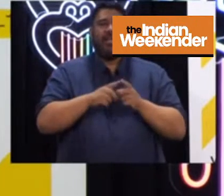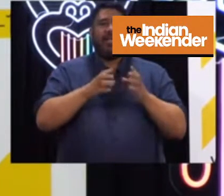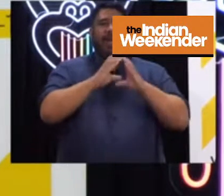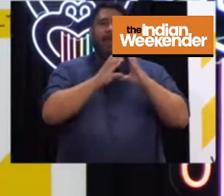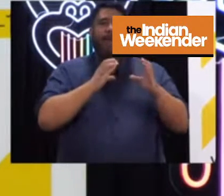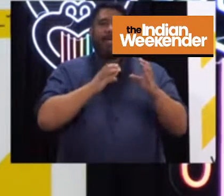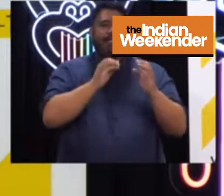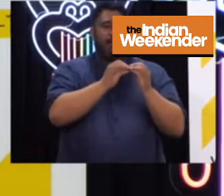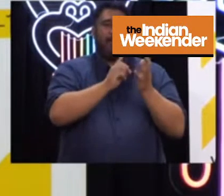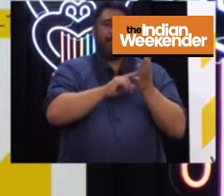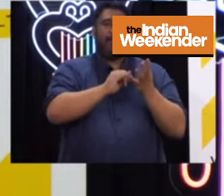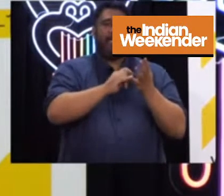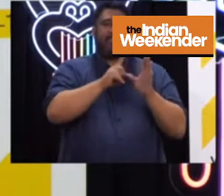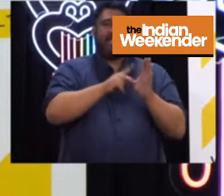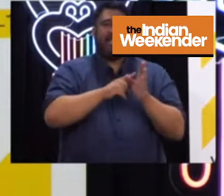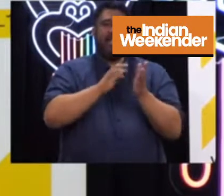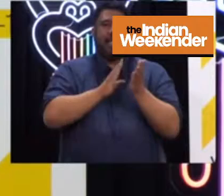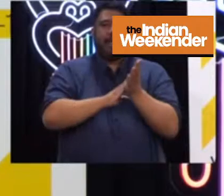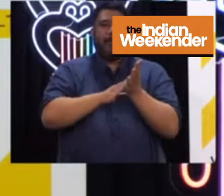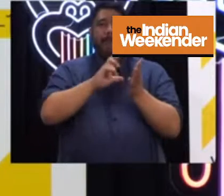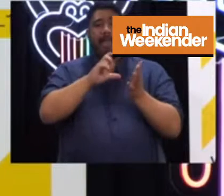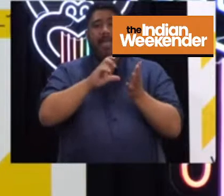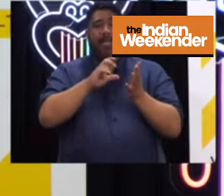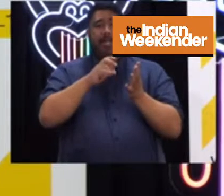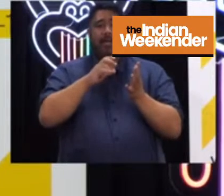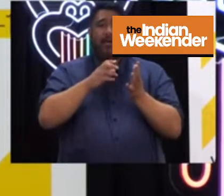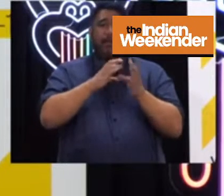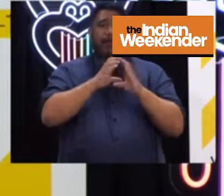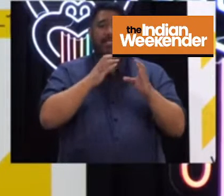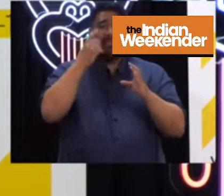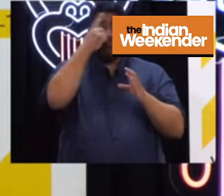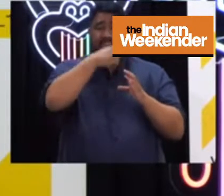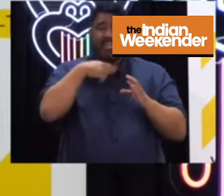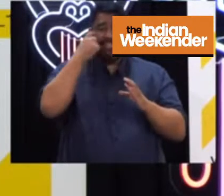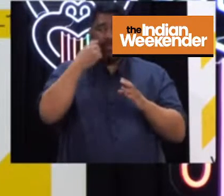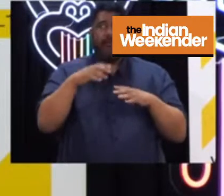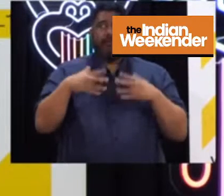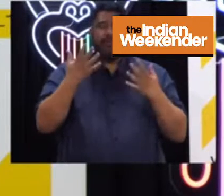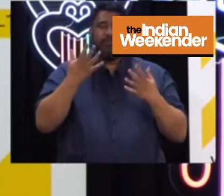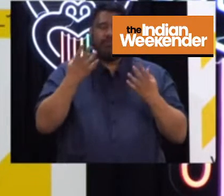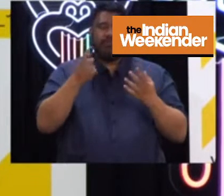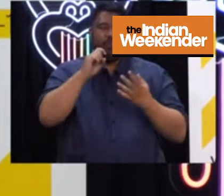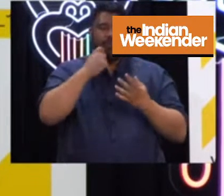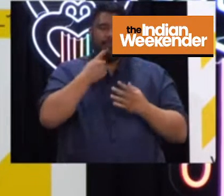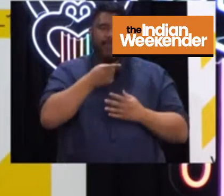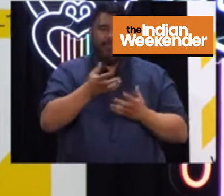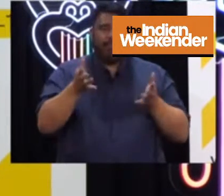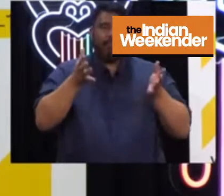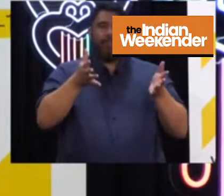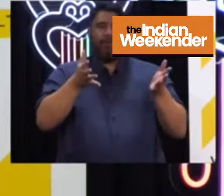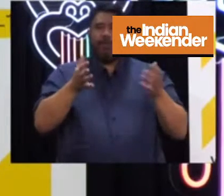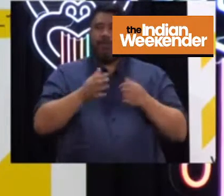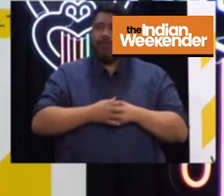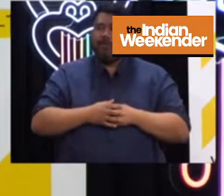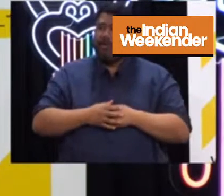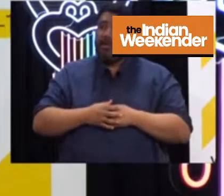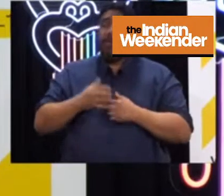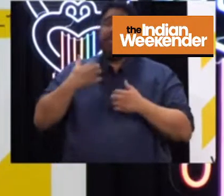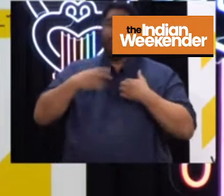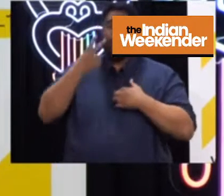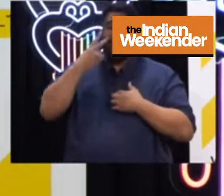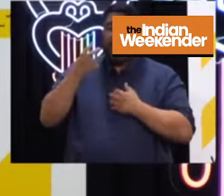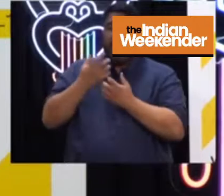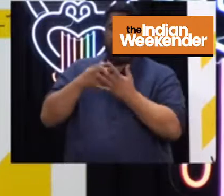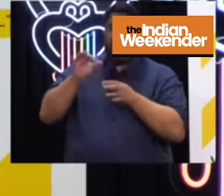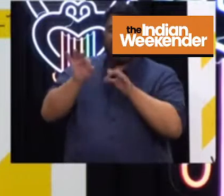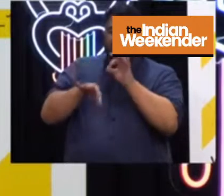already a given. When New Zealanders get to vote, you know? Yeah, I am. Look, how about we see how many suggestions come through? I'll pop something on